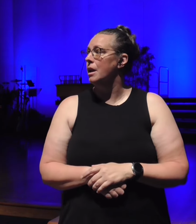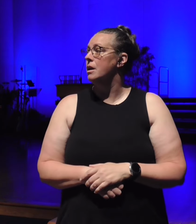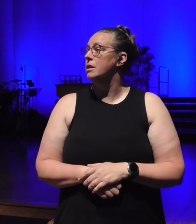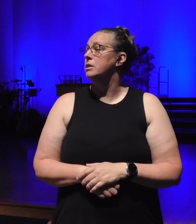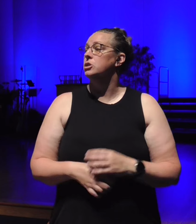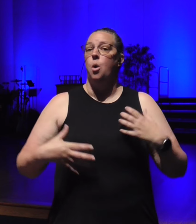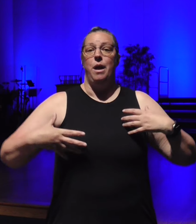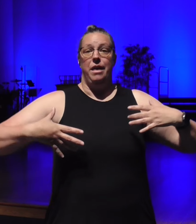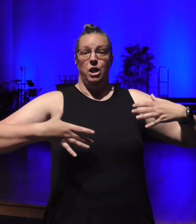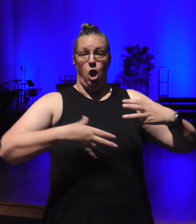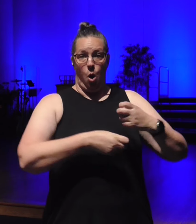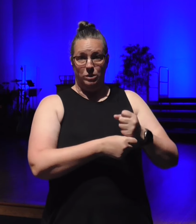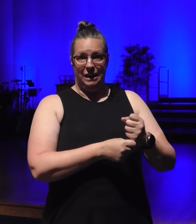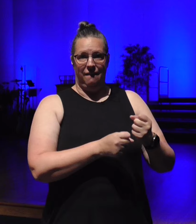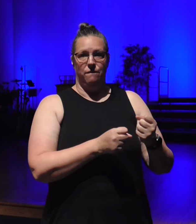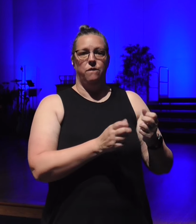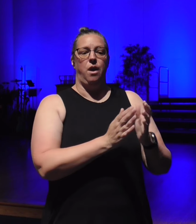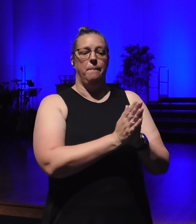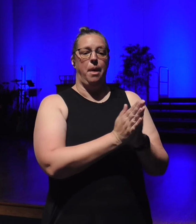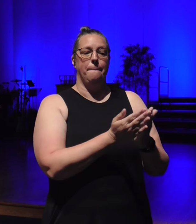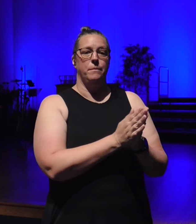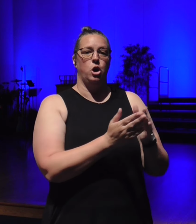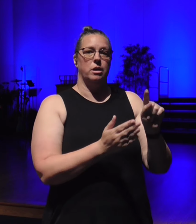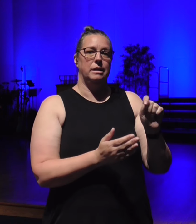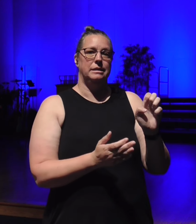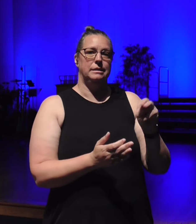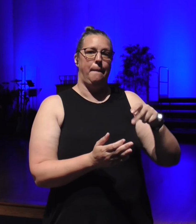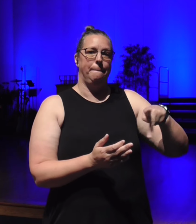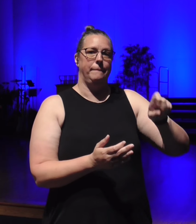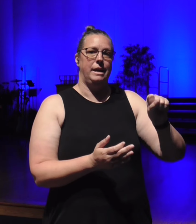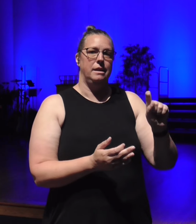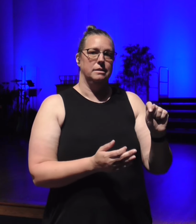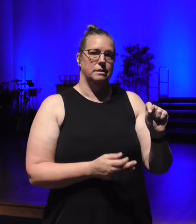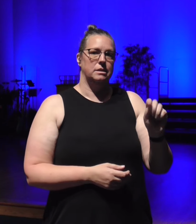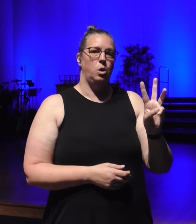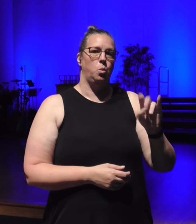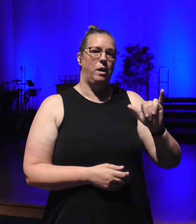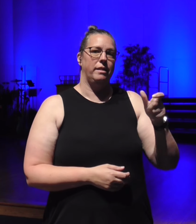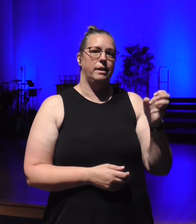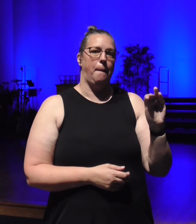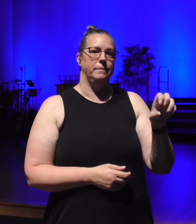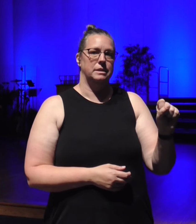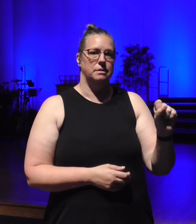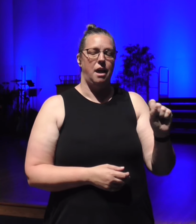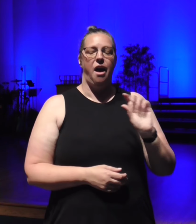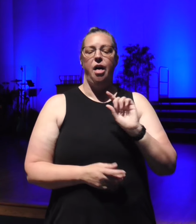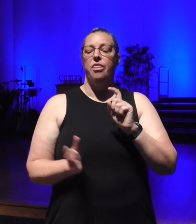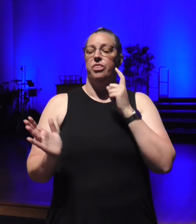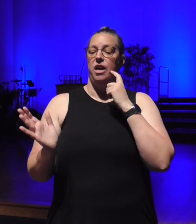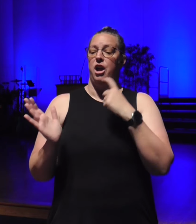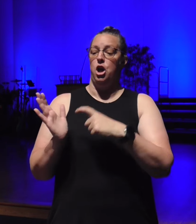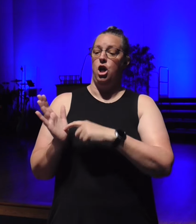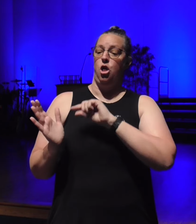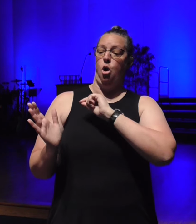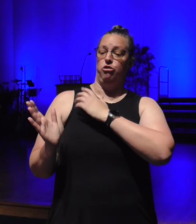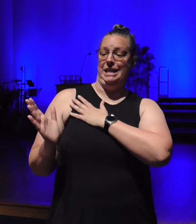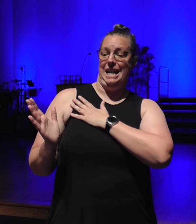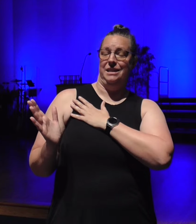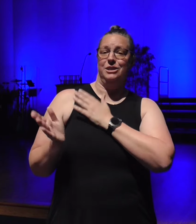of Tempest Williams, the Glorians are reaching out to us. They